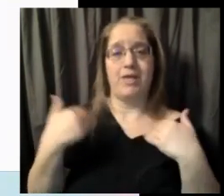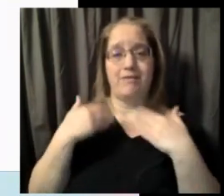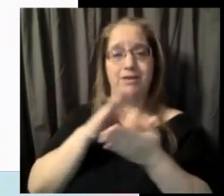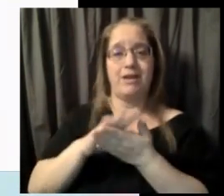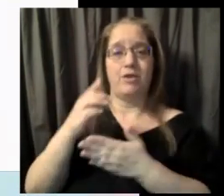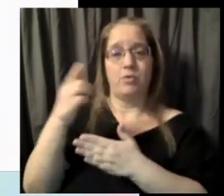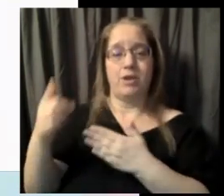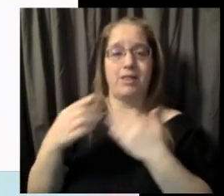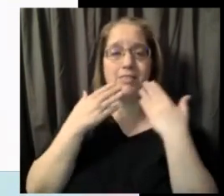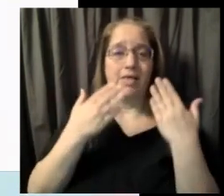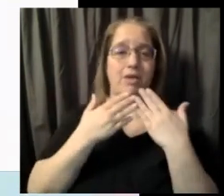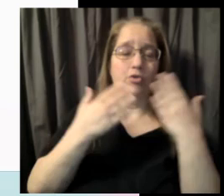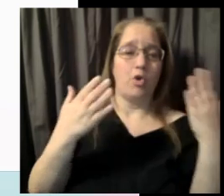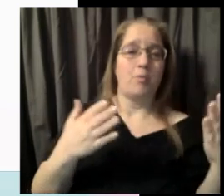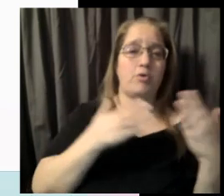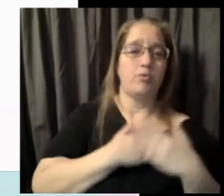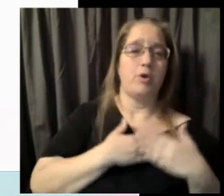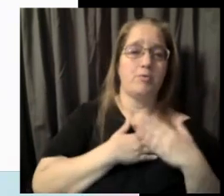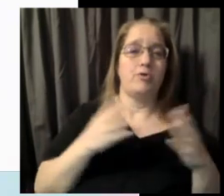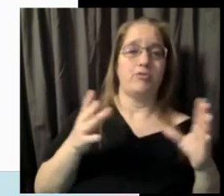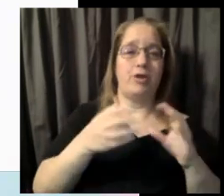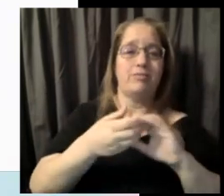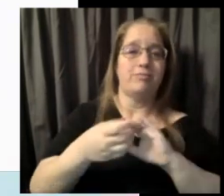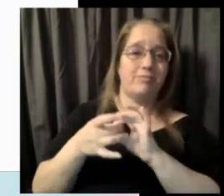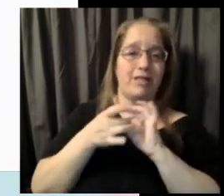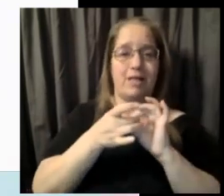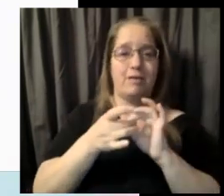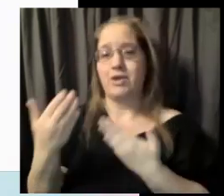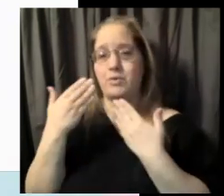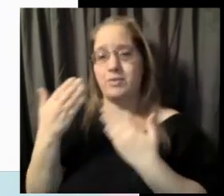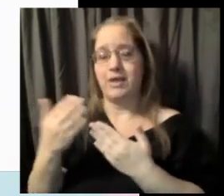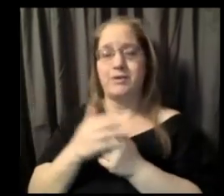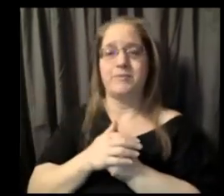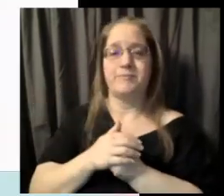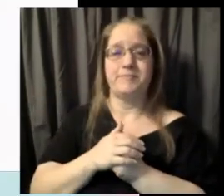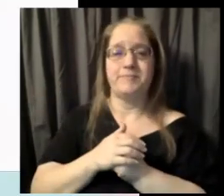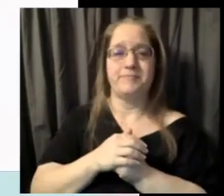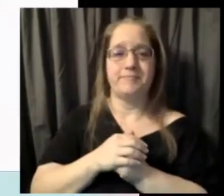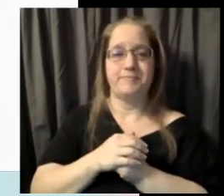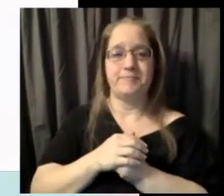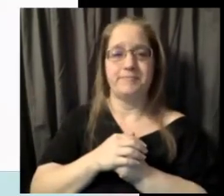have a nice weekend. Yes, thank you so much, Amal. We appreciate the collaboration and the opportunity to come through and